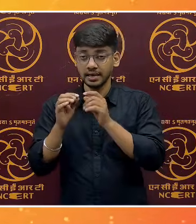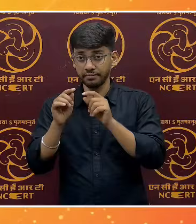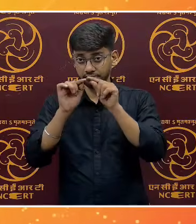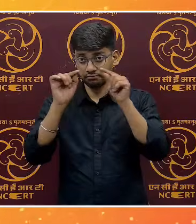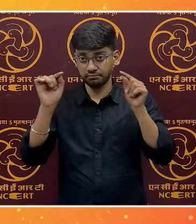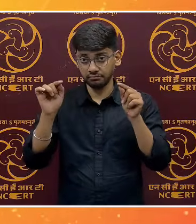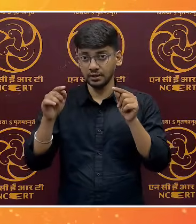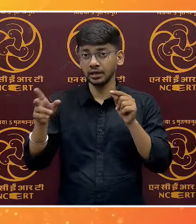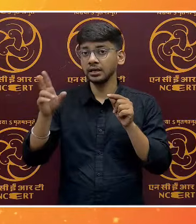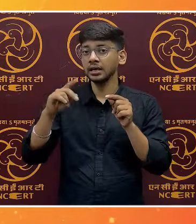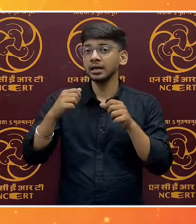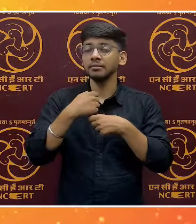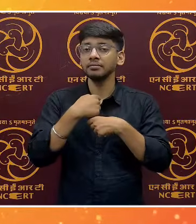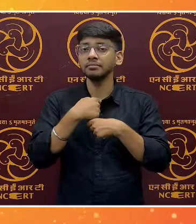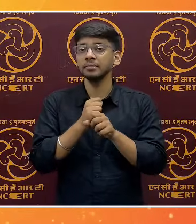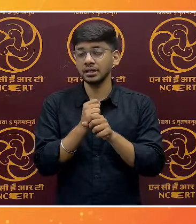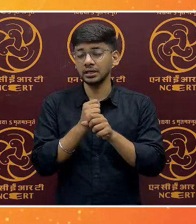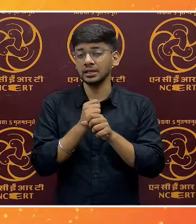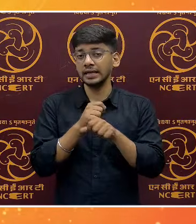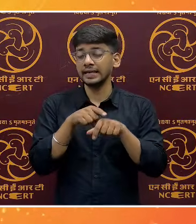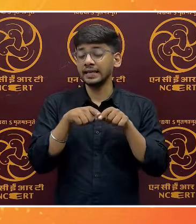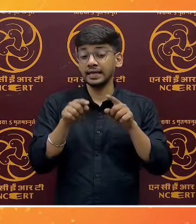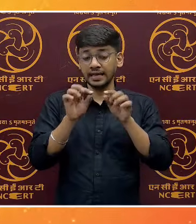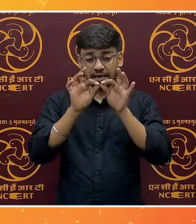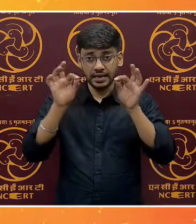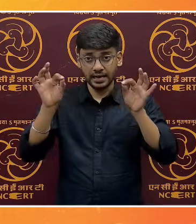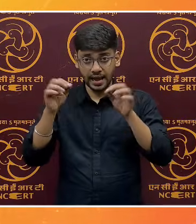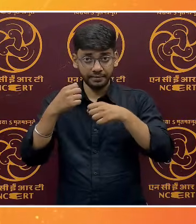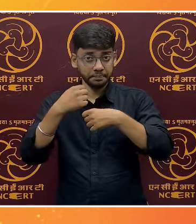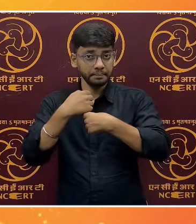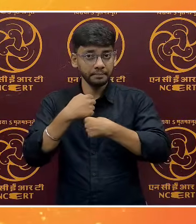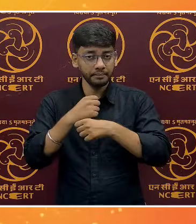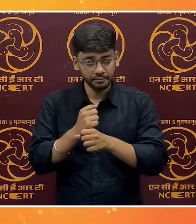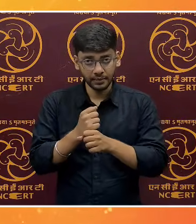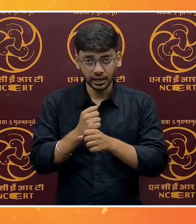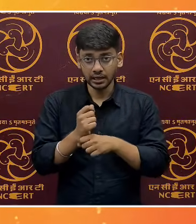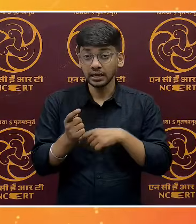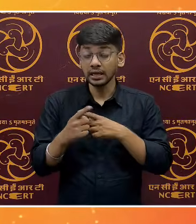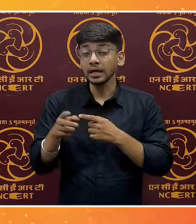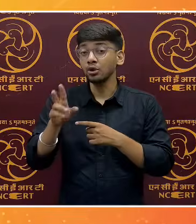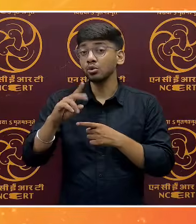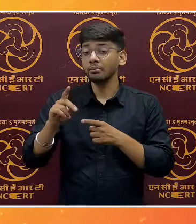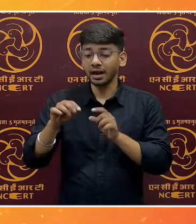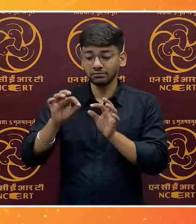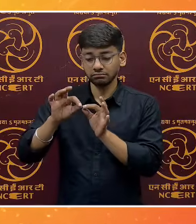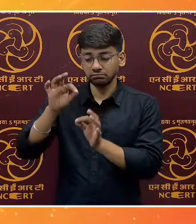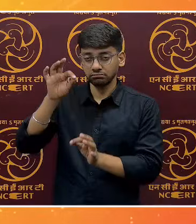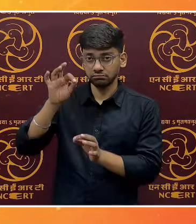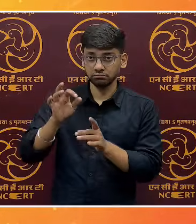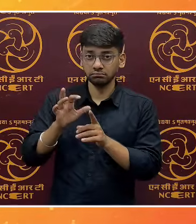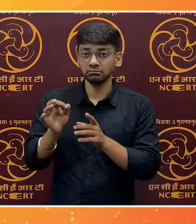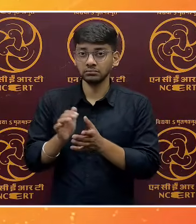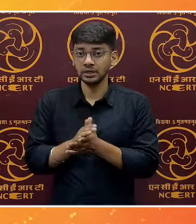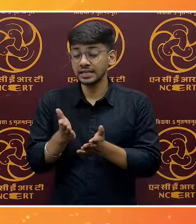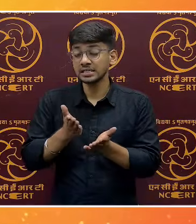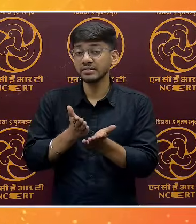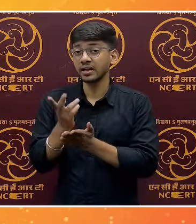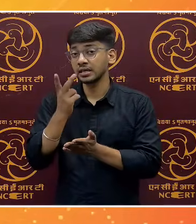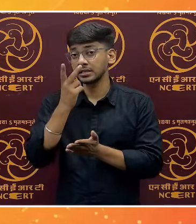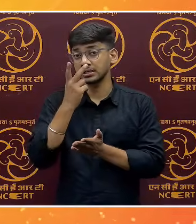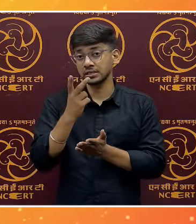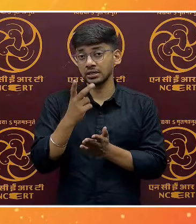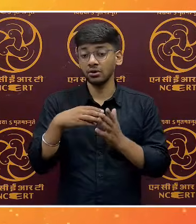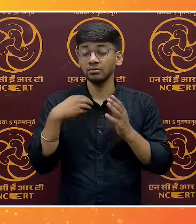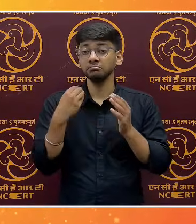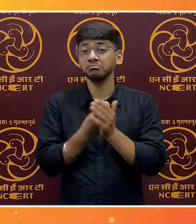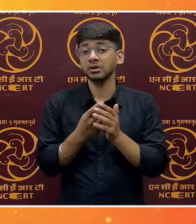Now it also become, again this line put it here, and again the next line we have to put here. This way we can see the total